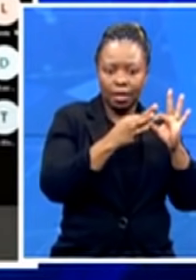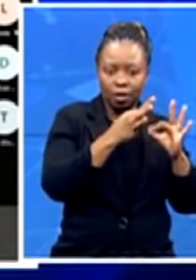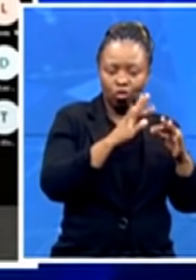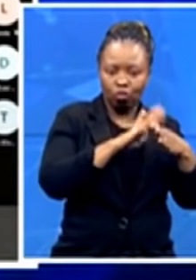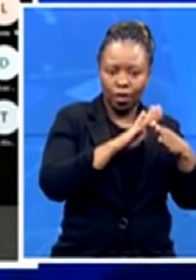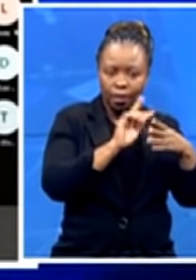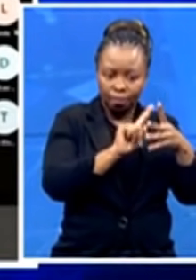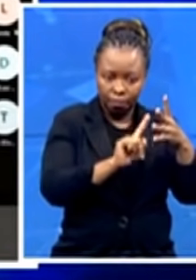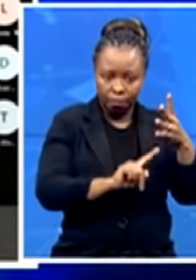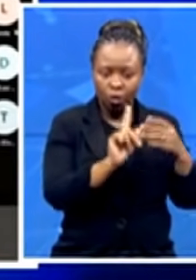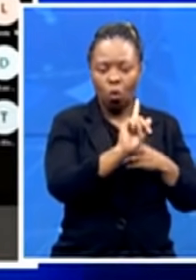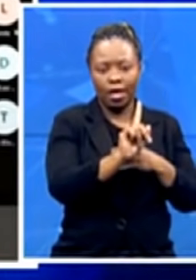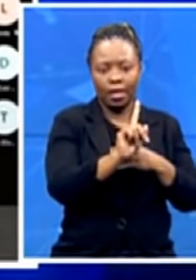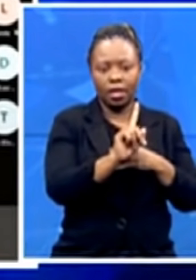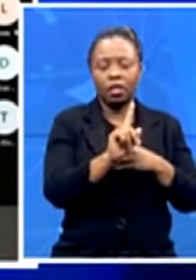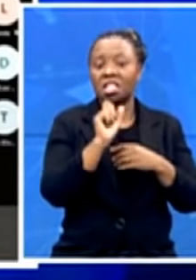suspended.